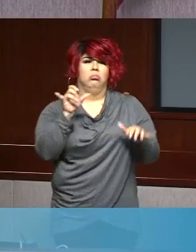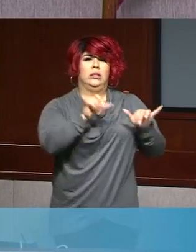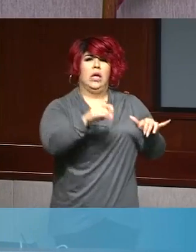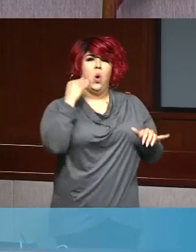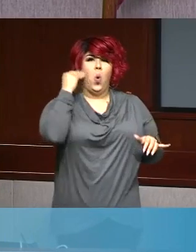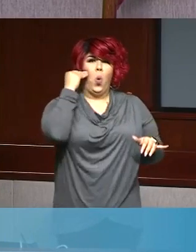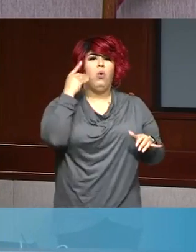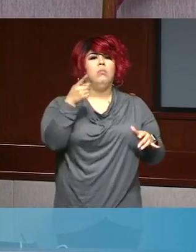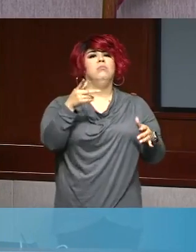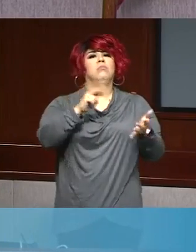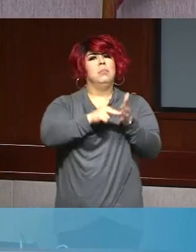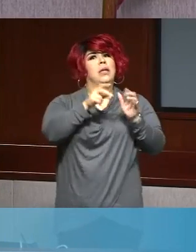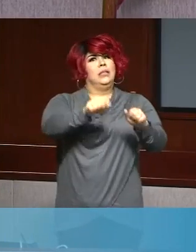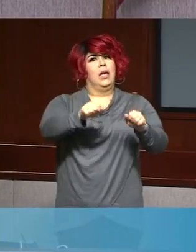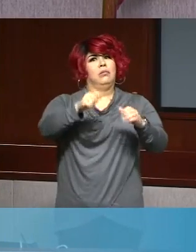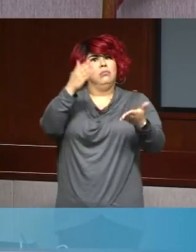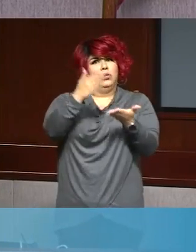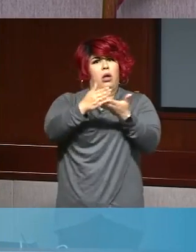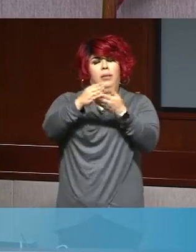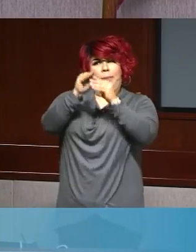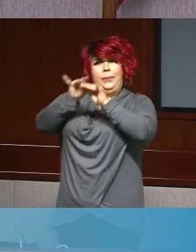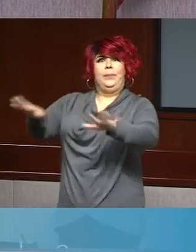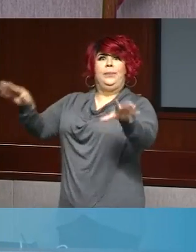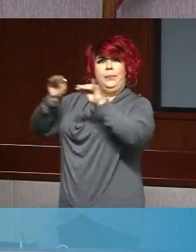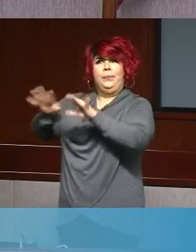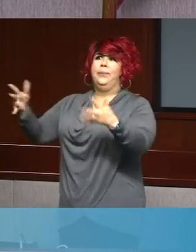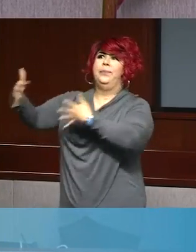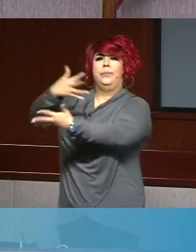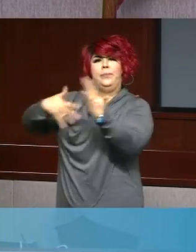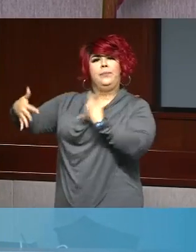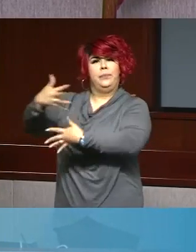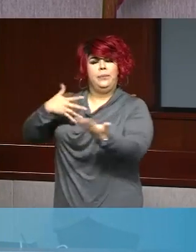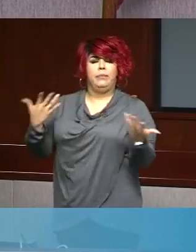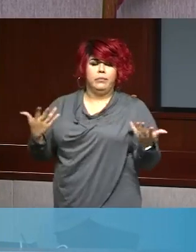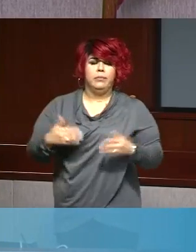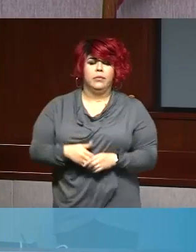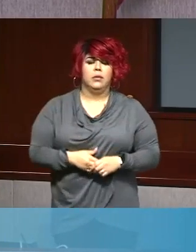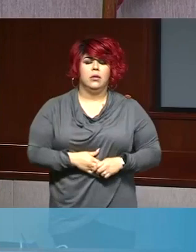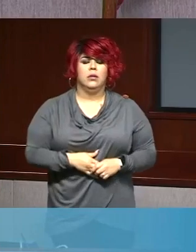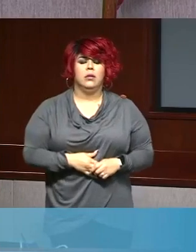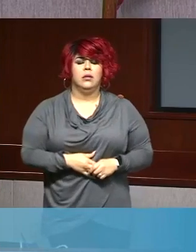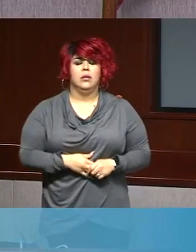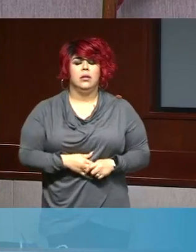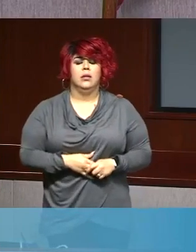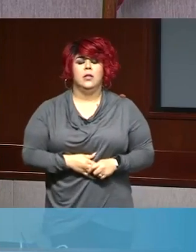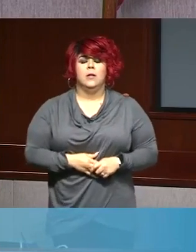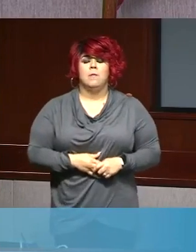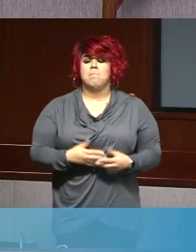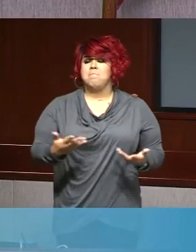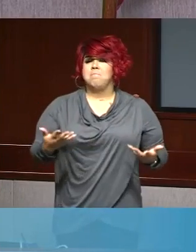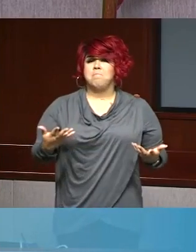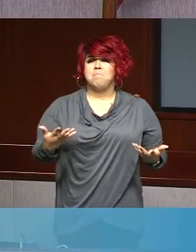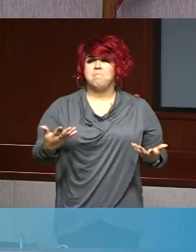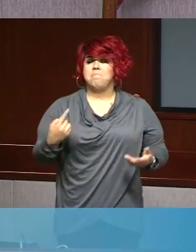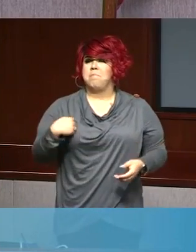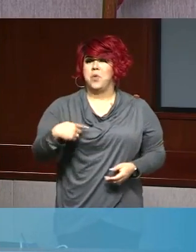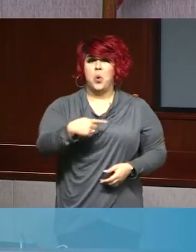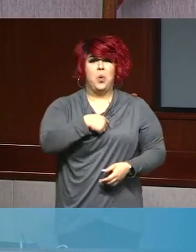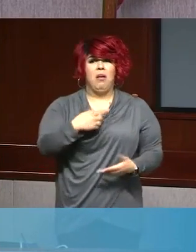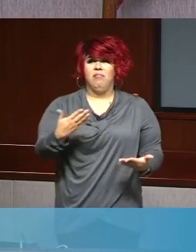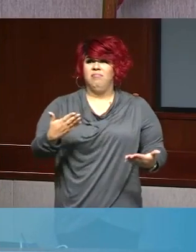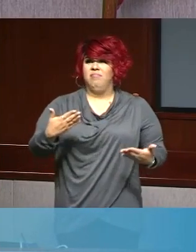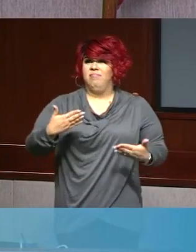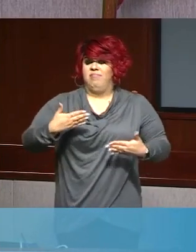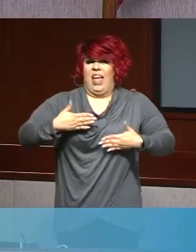transmitting COVID-19 to anybody else within our community. We are happy to